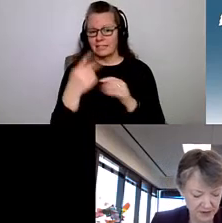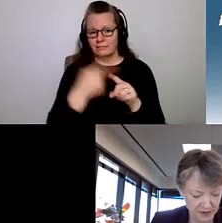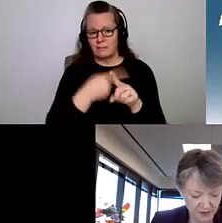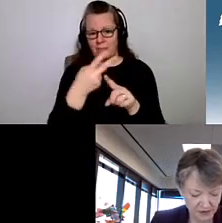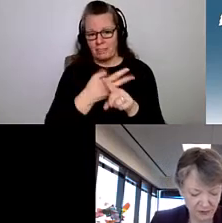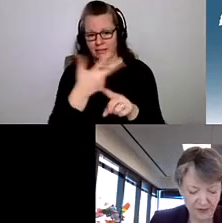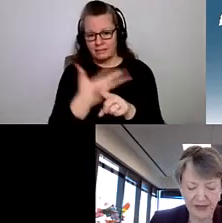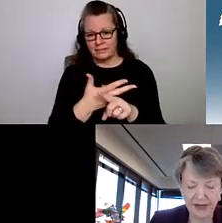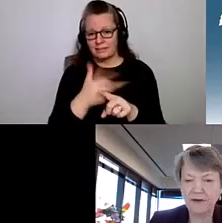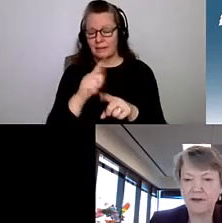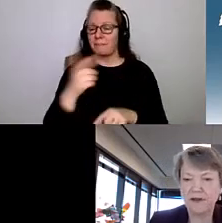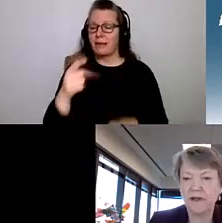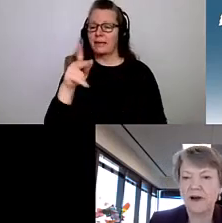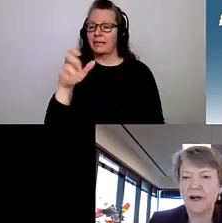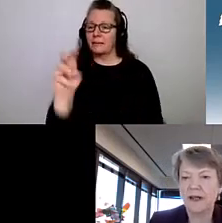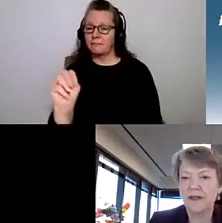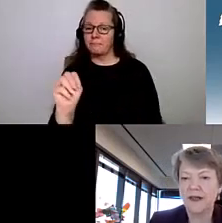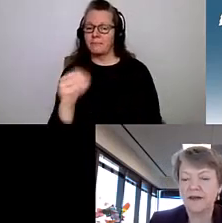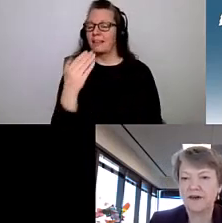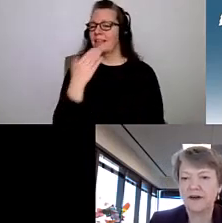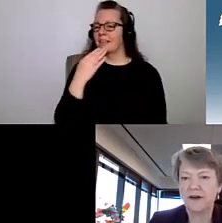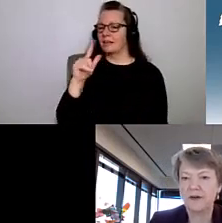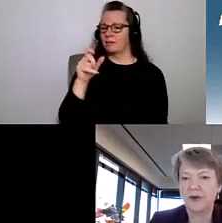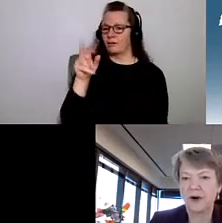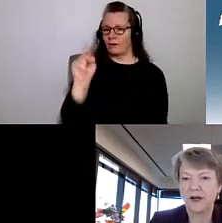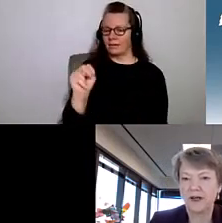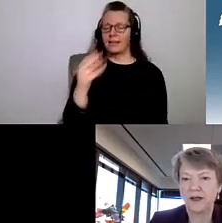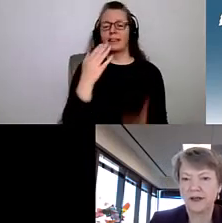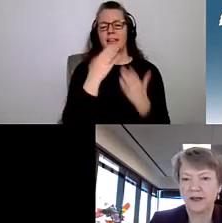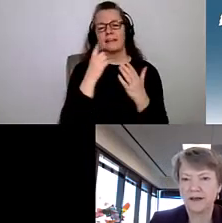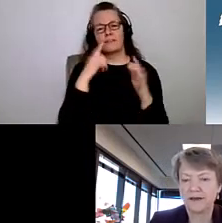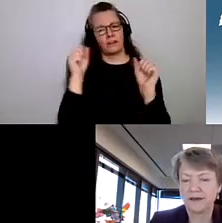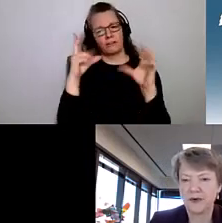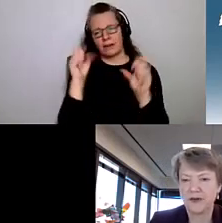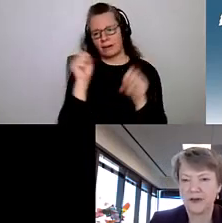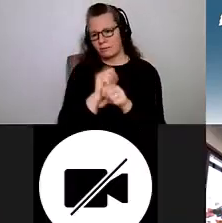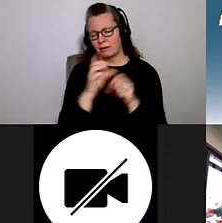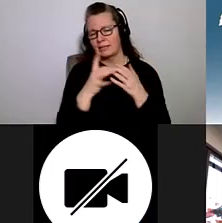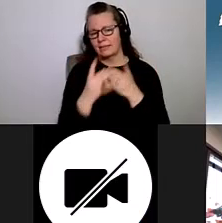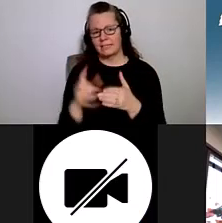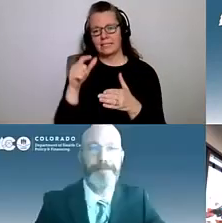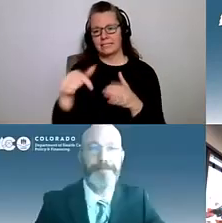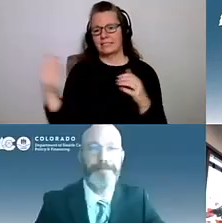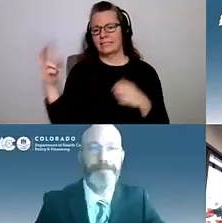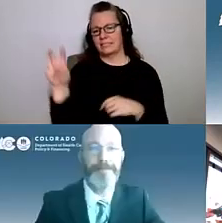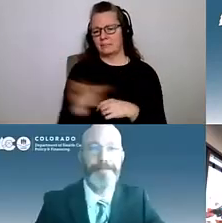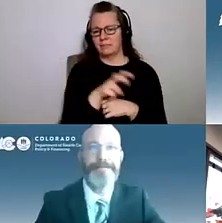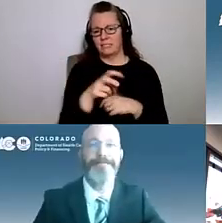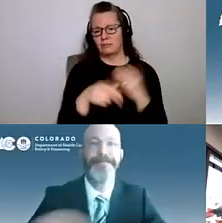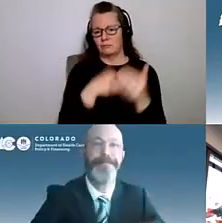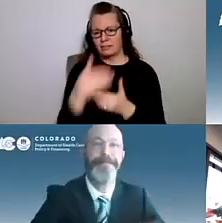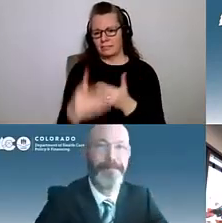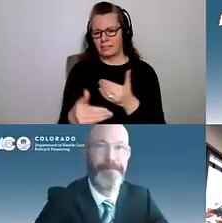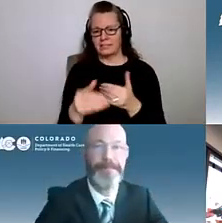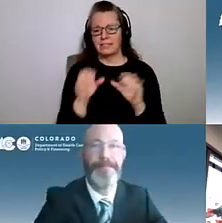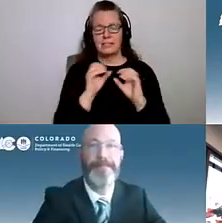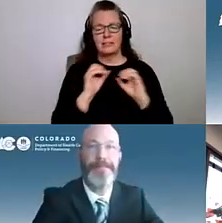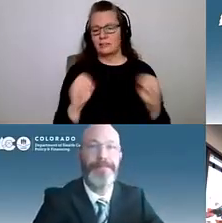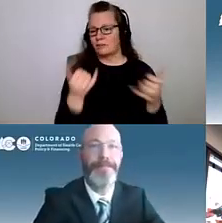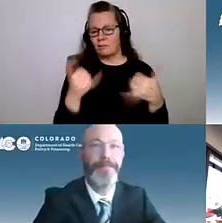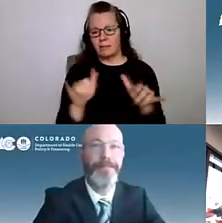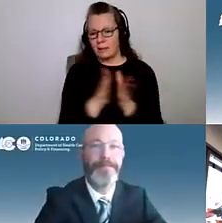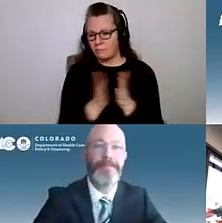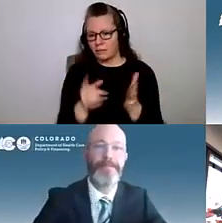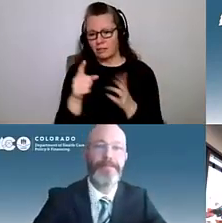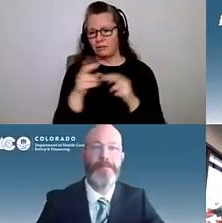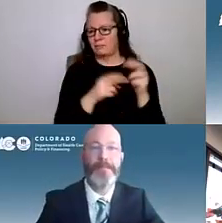you. So thank you, Lauren, and thank you for your incredible work in leading this importation process. There's no playbook, and you're